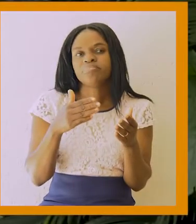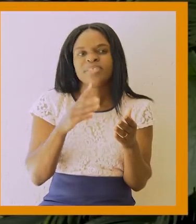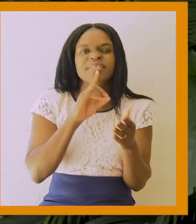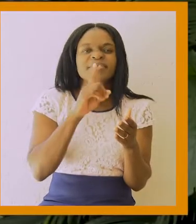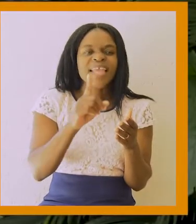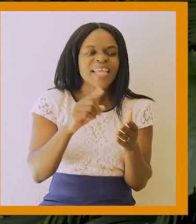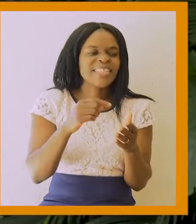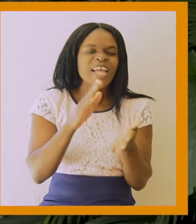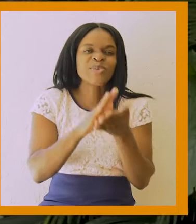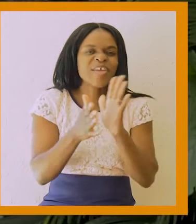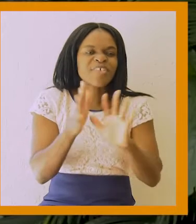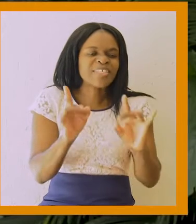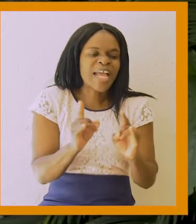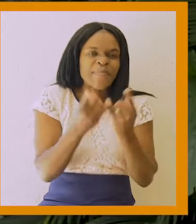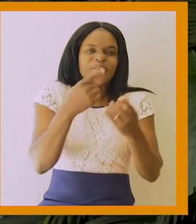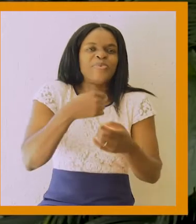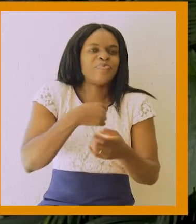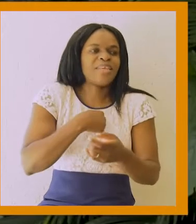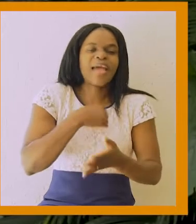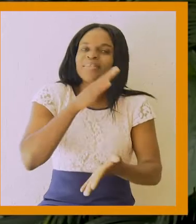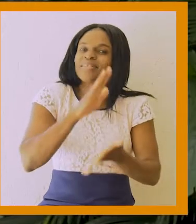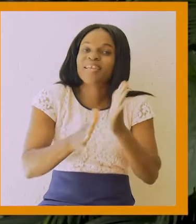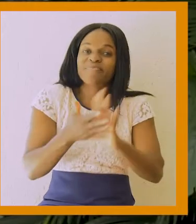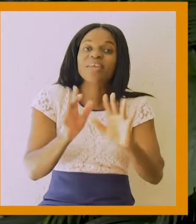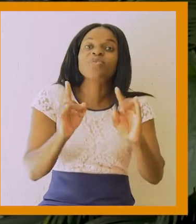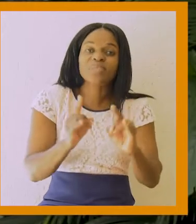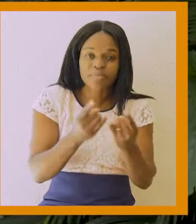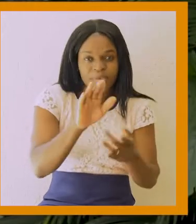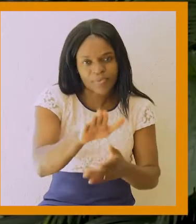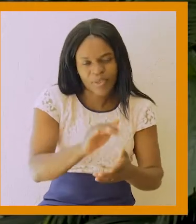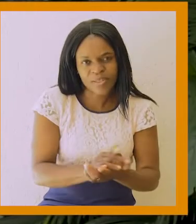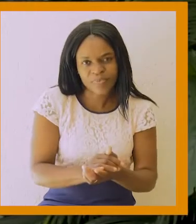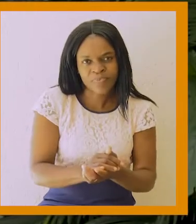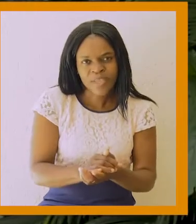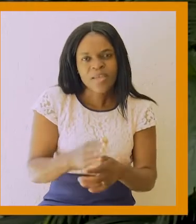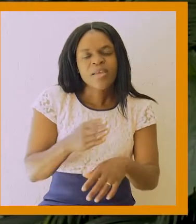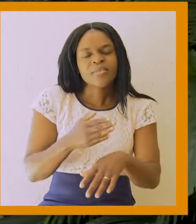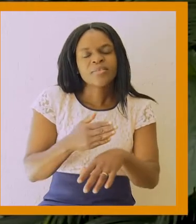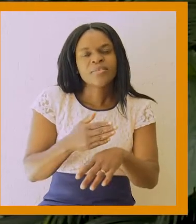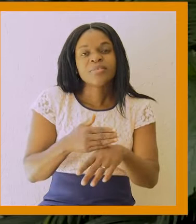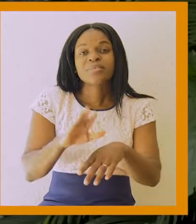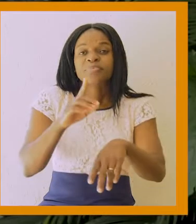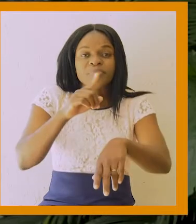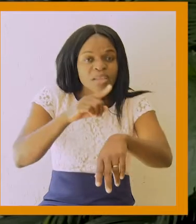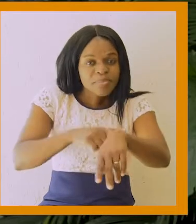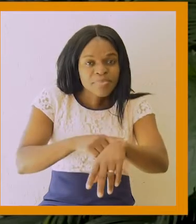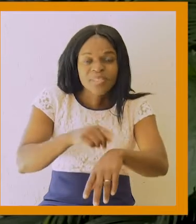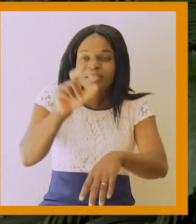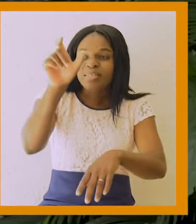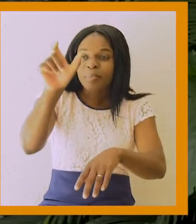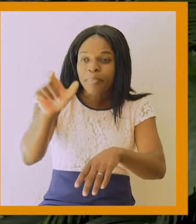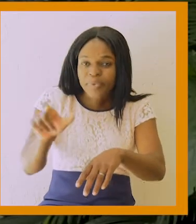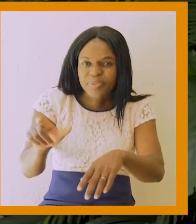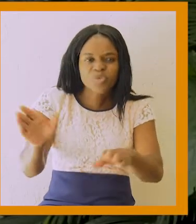It is there in our families. At times it can go unnoticed because the perpetrators have